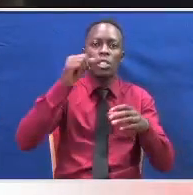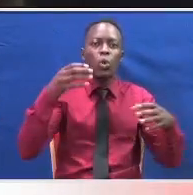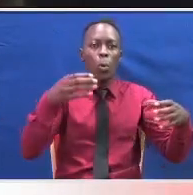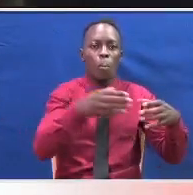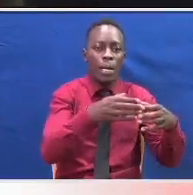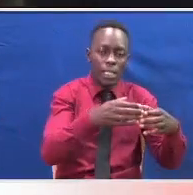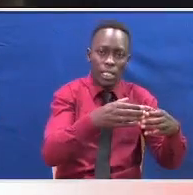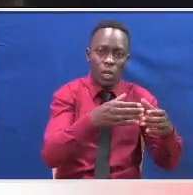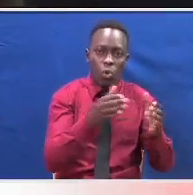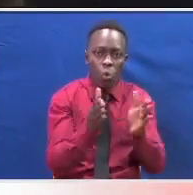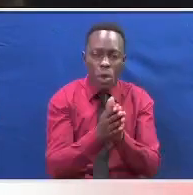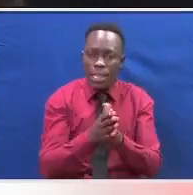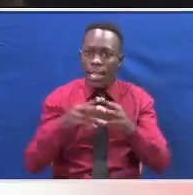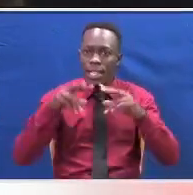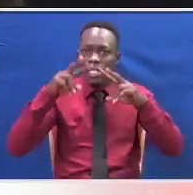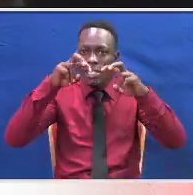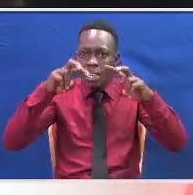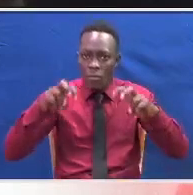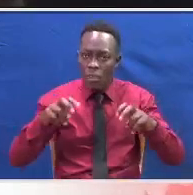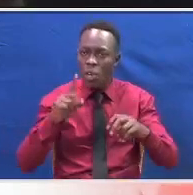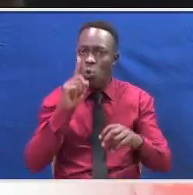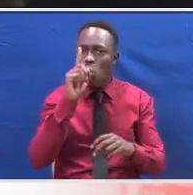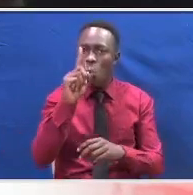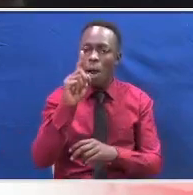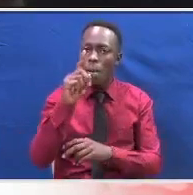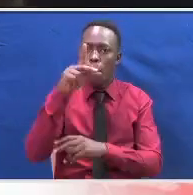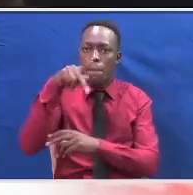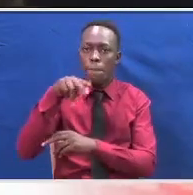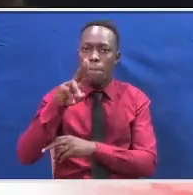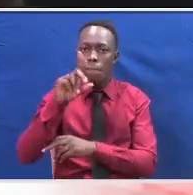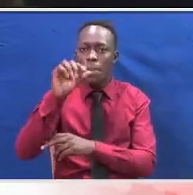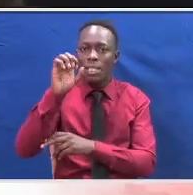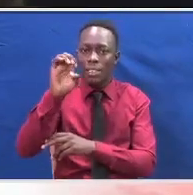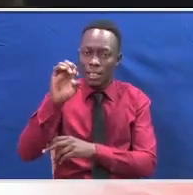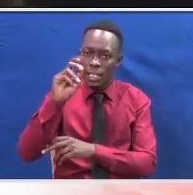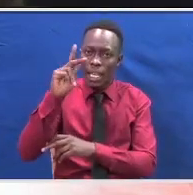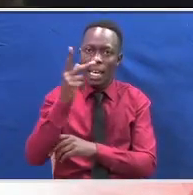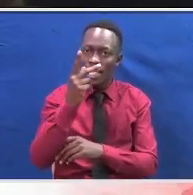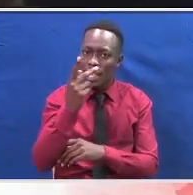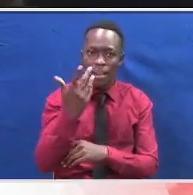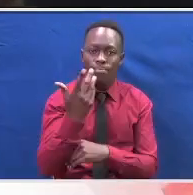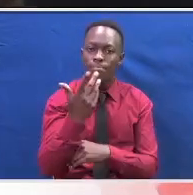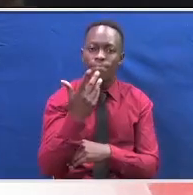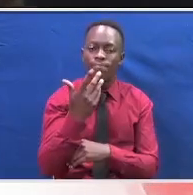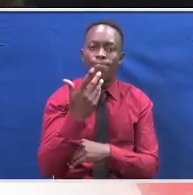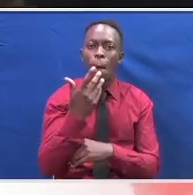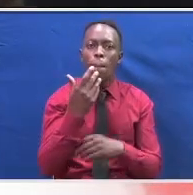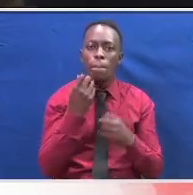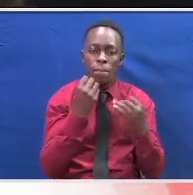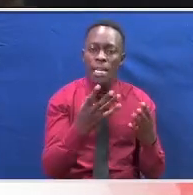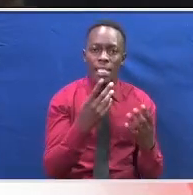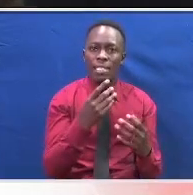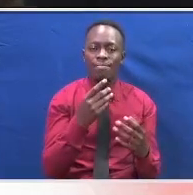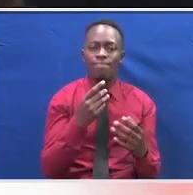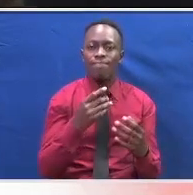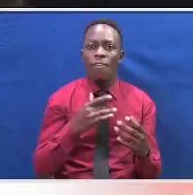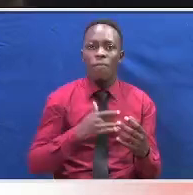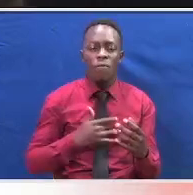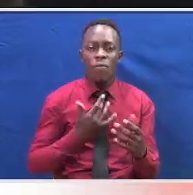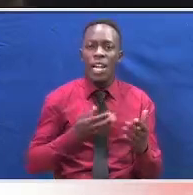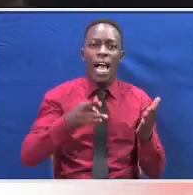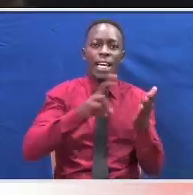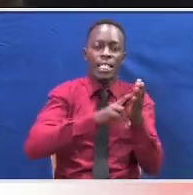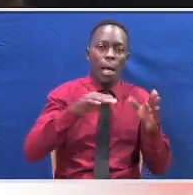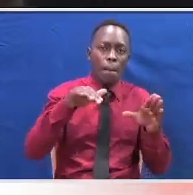latest survey by research firm One Pulse Kenya, 82% of Kenyans believe the move to register them as members